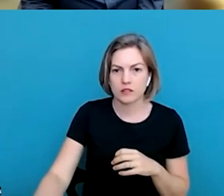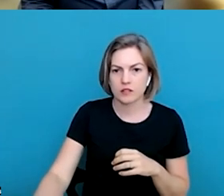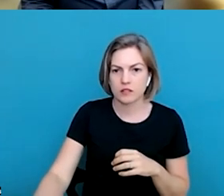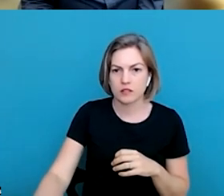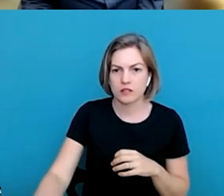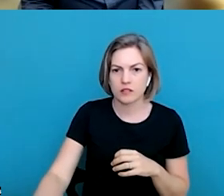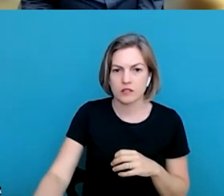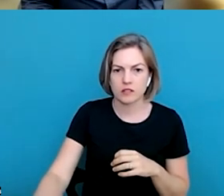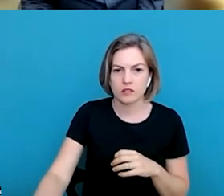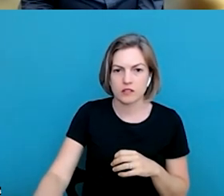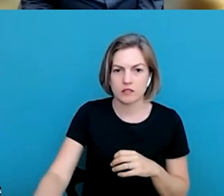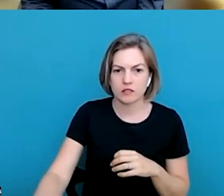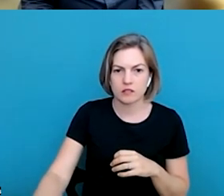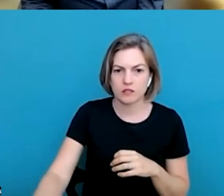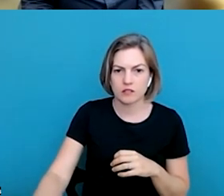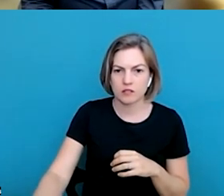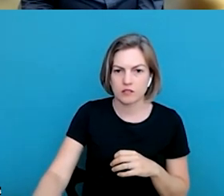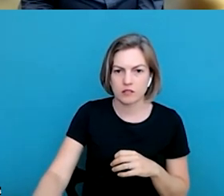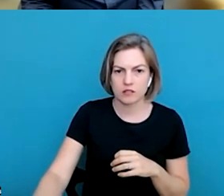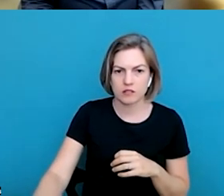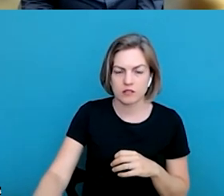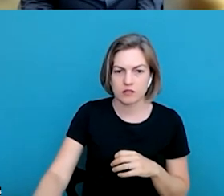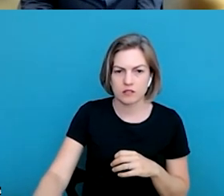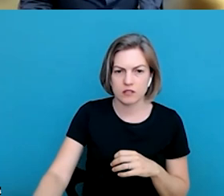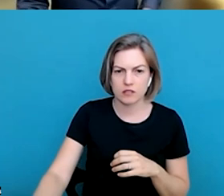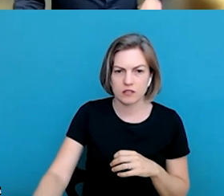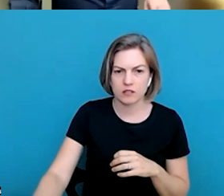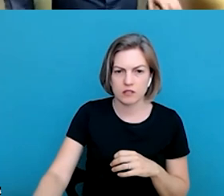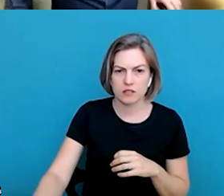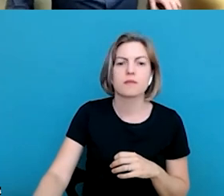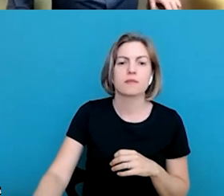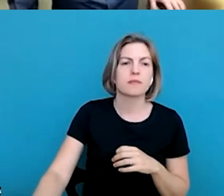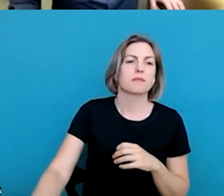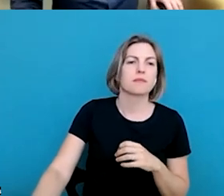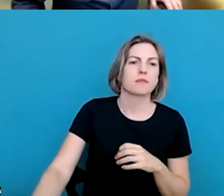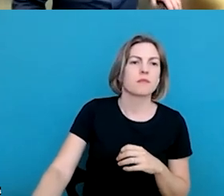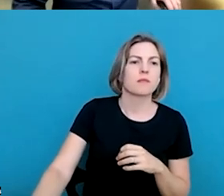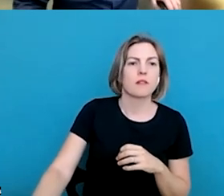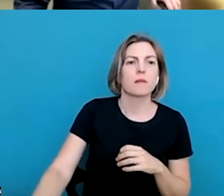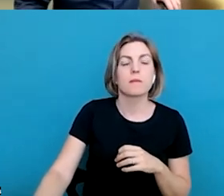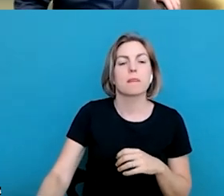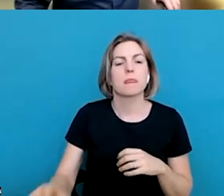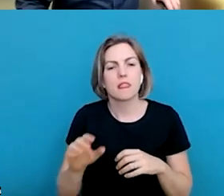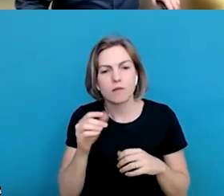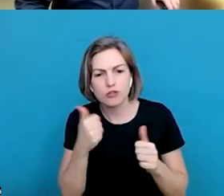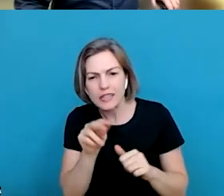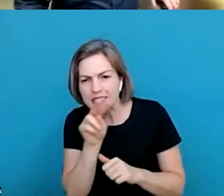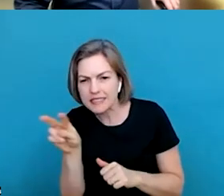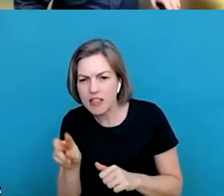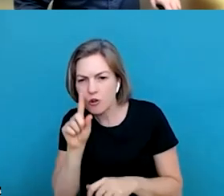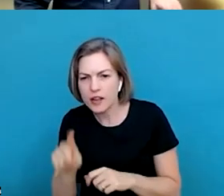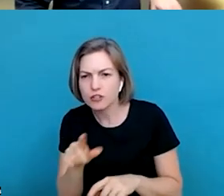I'm trying to see, are there any questions that the panel noticed on the web? I'm trying to do this and scan the questions